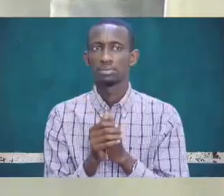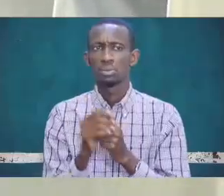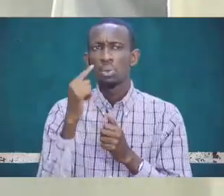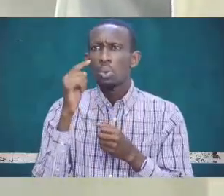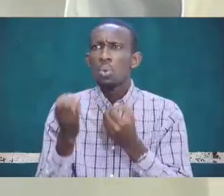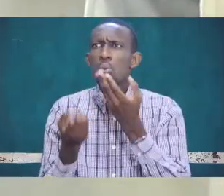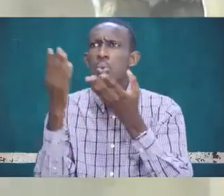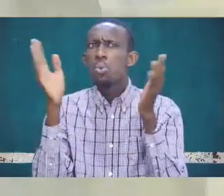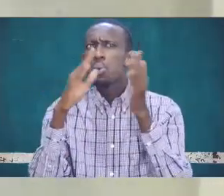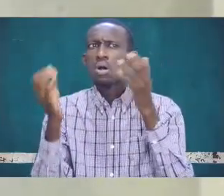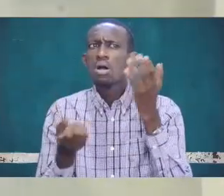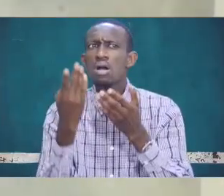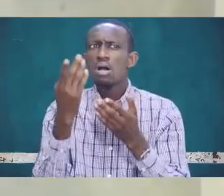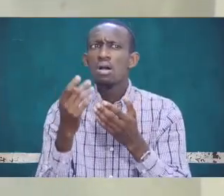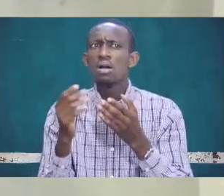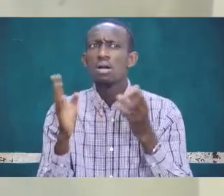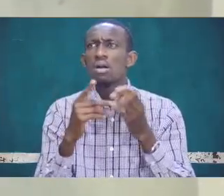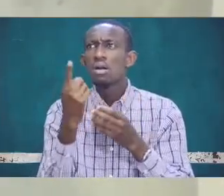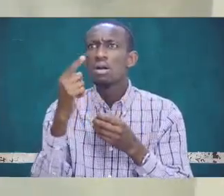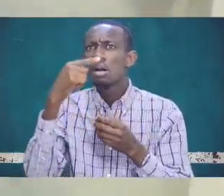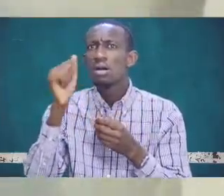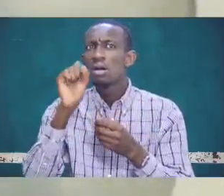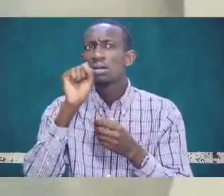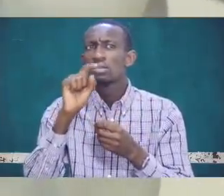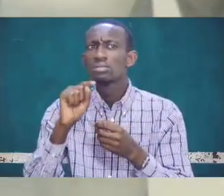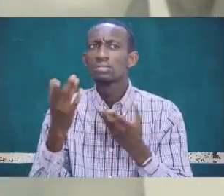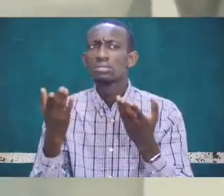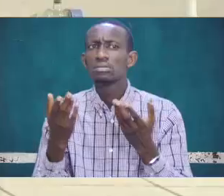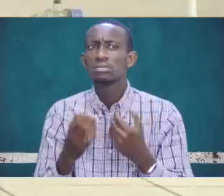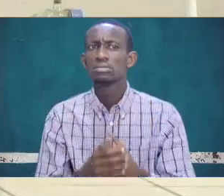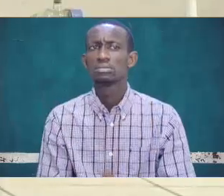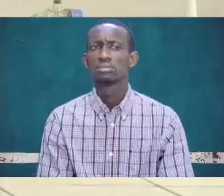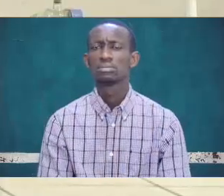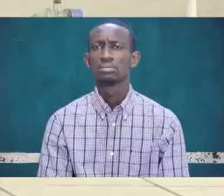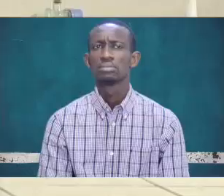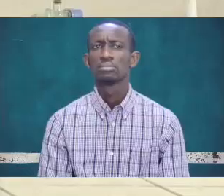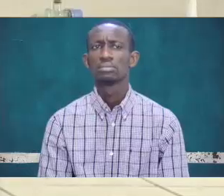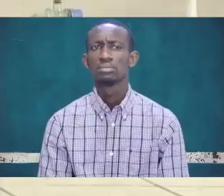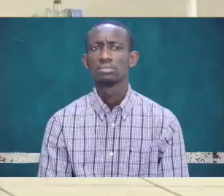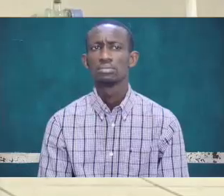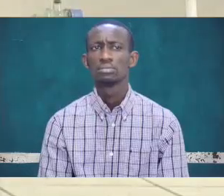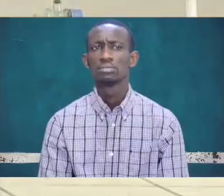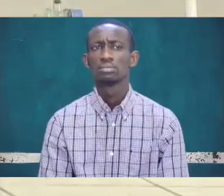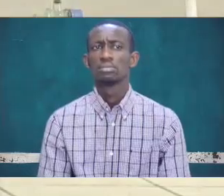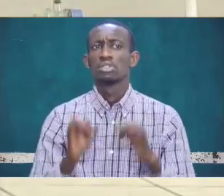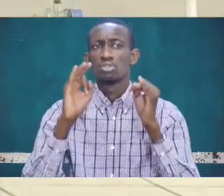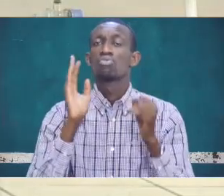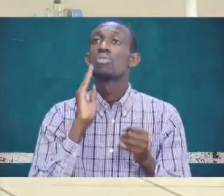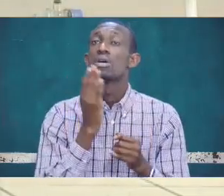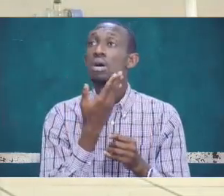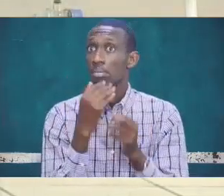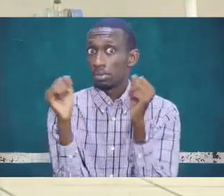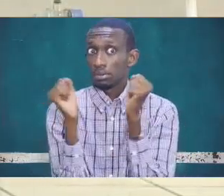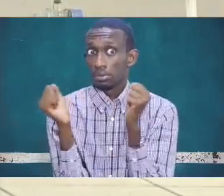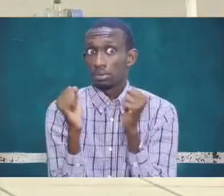what is happening here? These fumes of the gas are coming out. And if we put the cold water, it